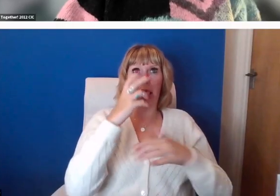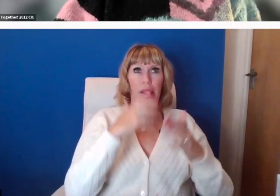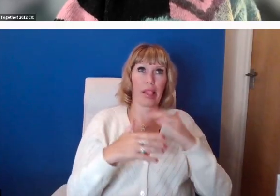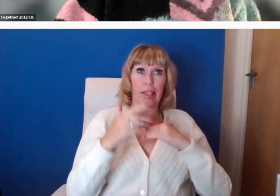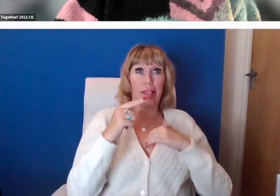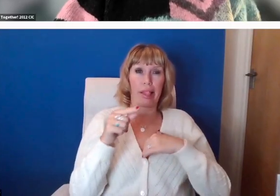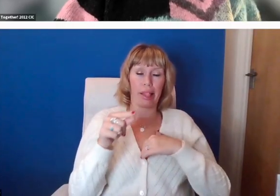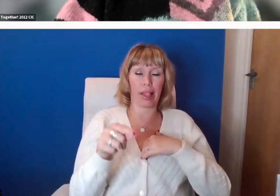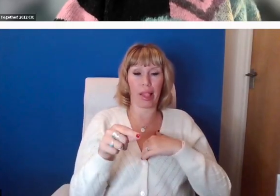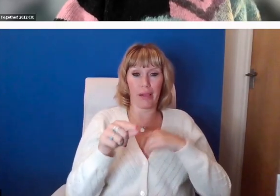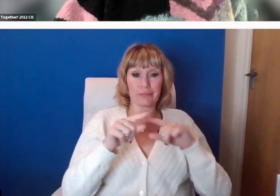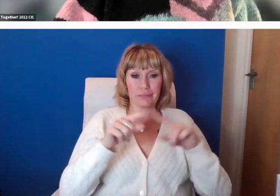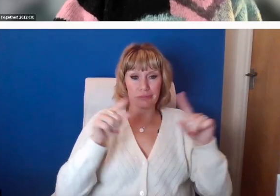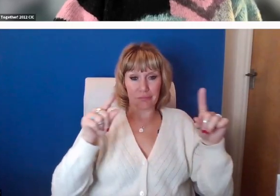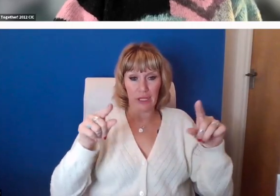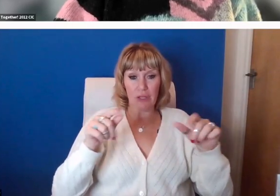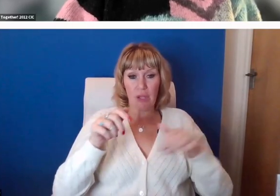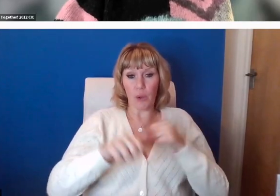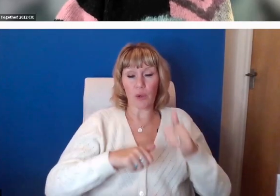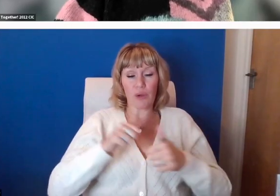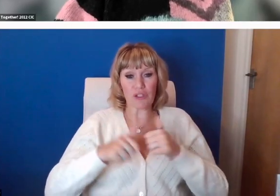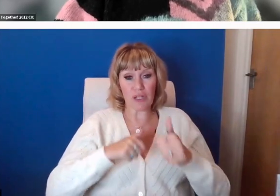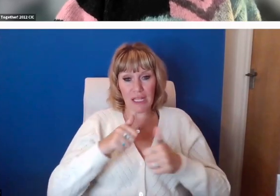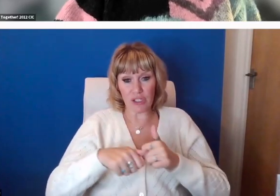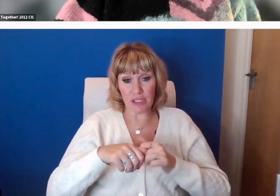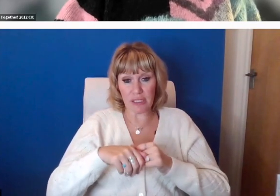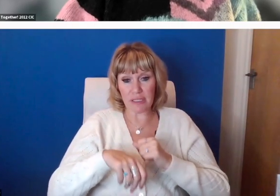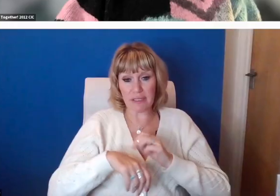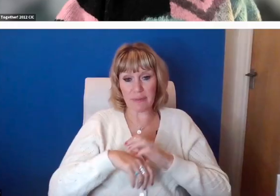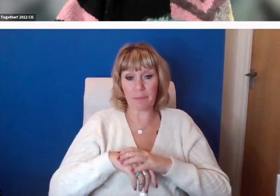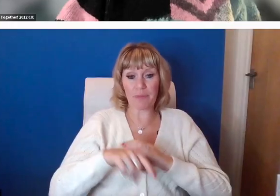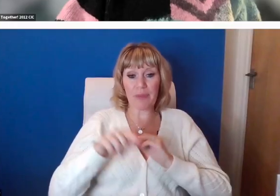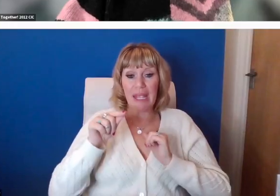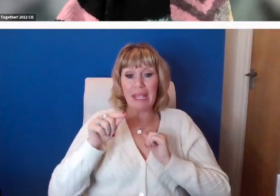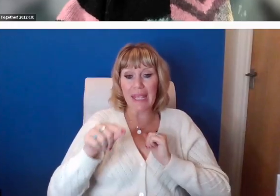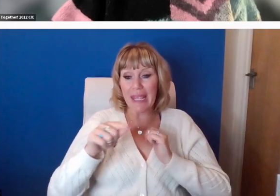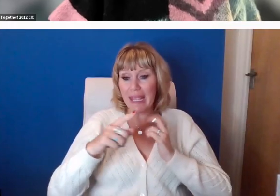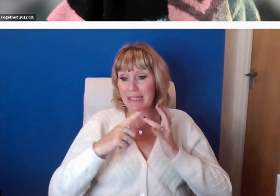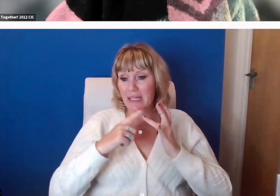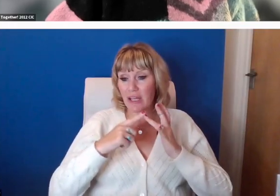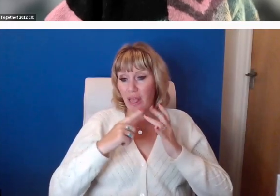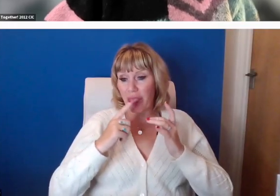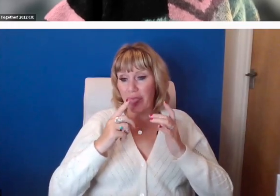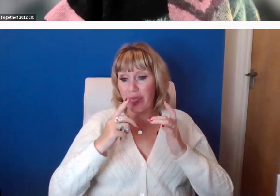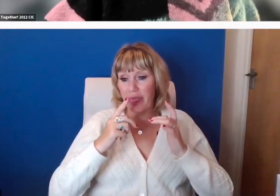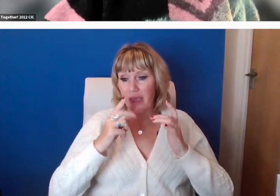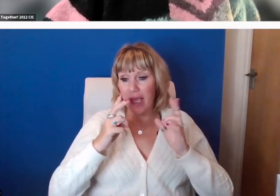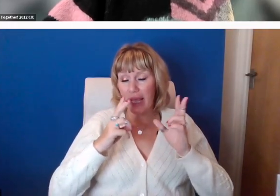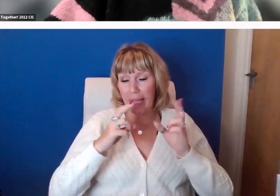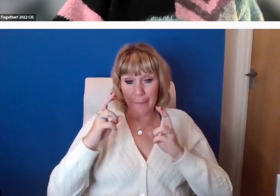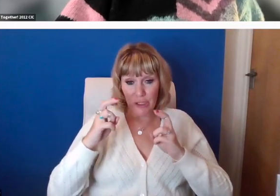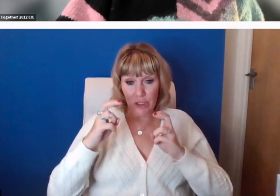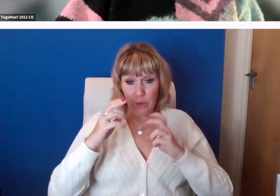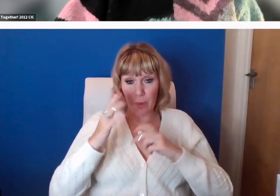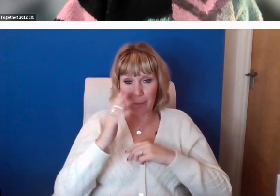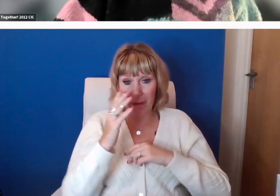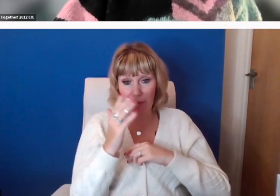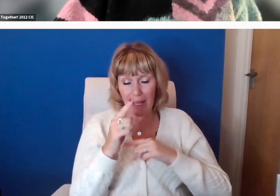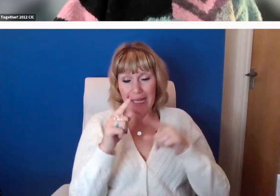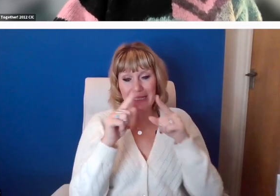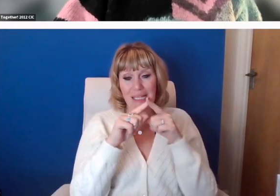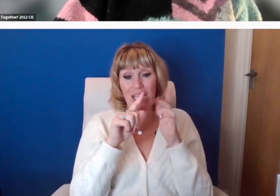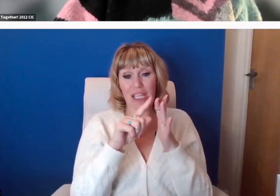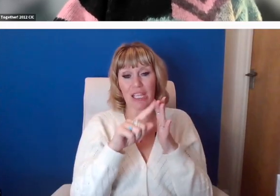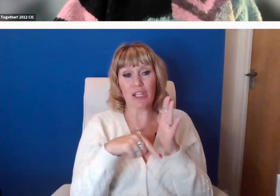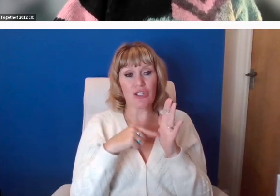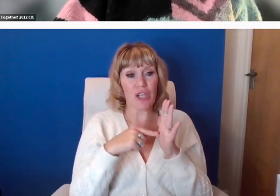congratulations, Pippa. And here is another image with a mirror. It's by E.J. Core. It's